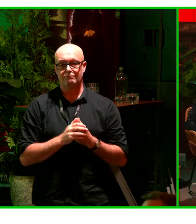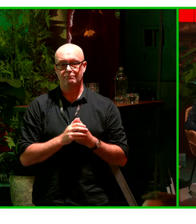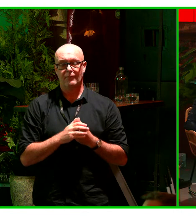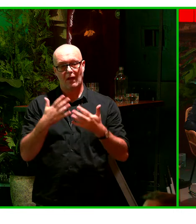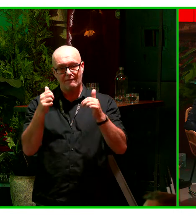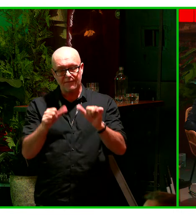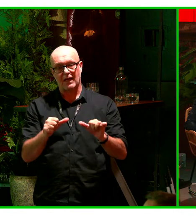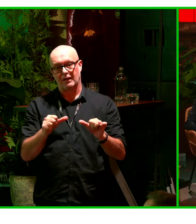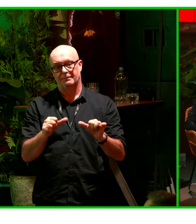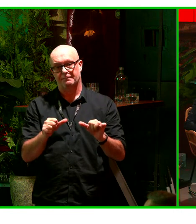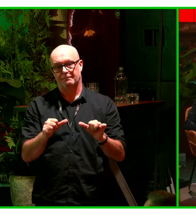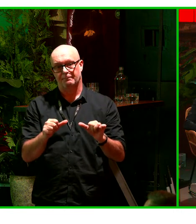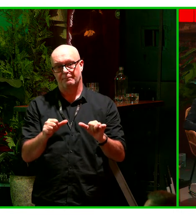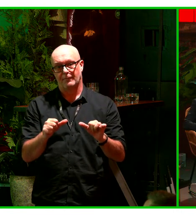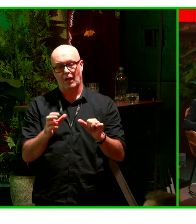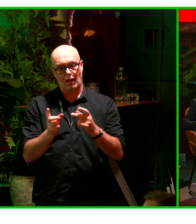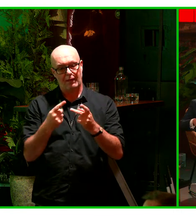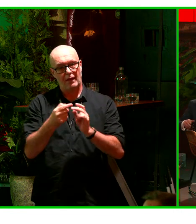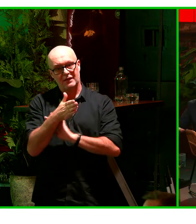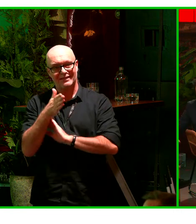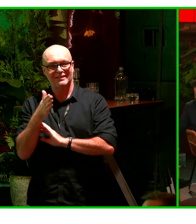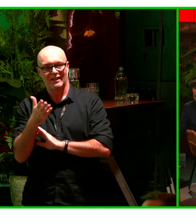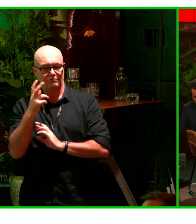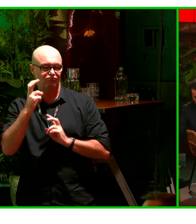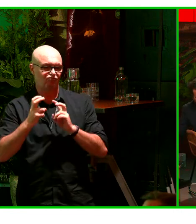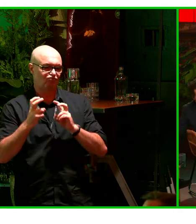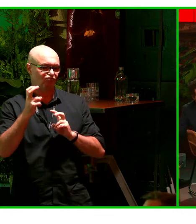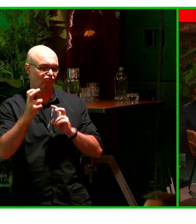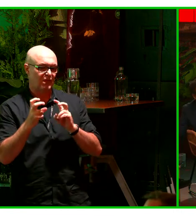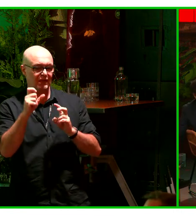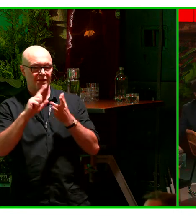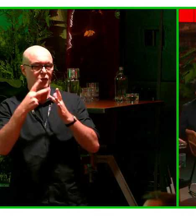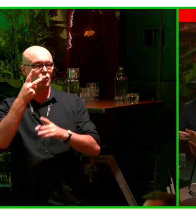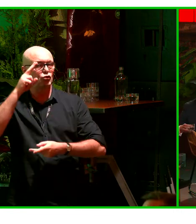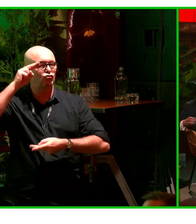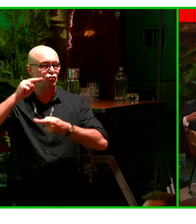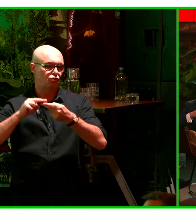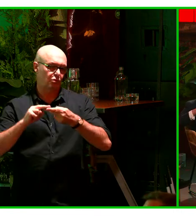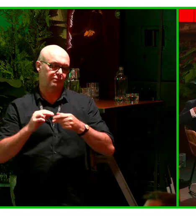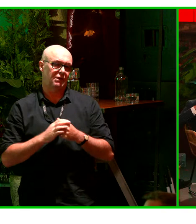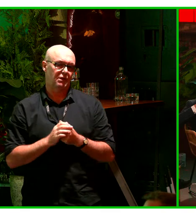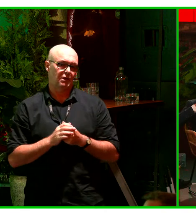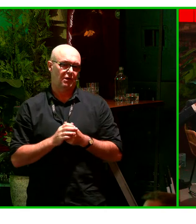Finally, the other side of the argument is decarbonisation.